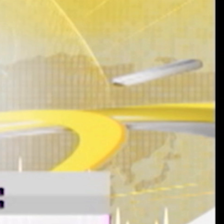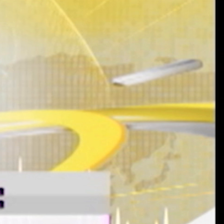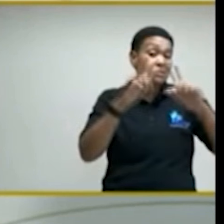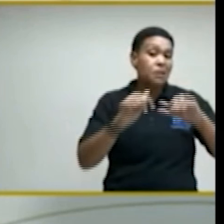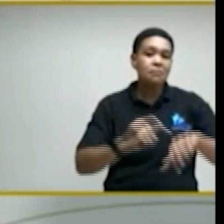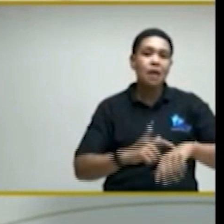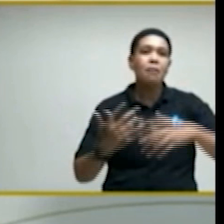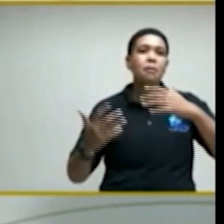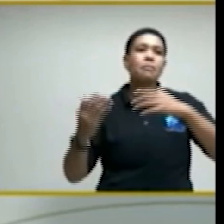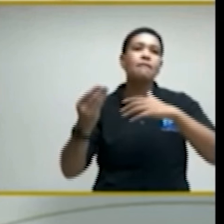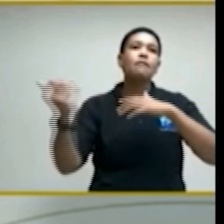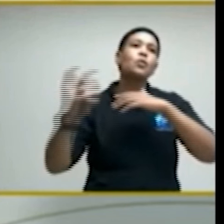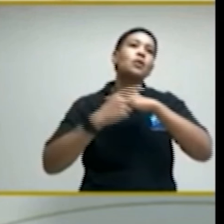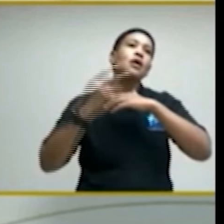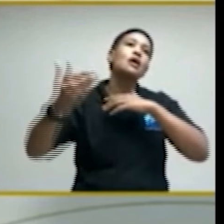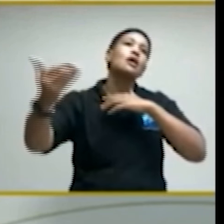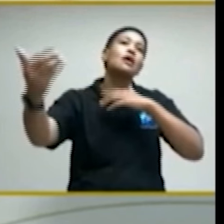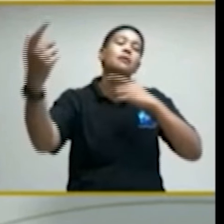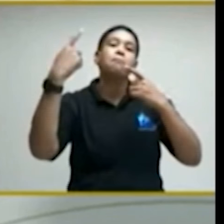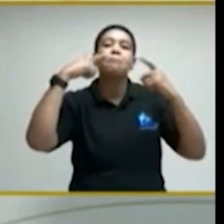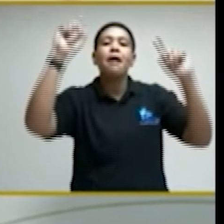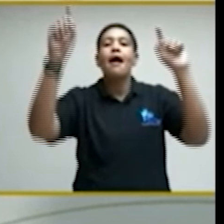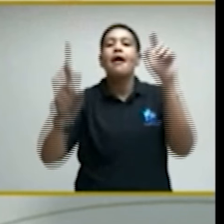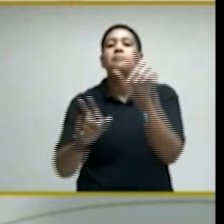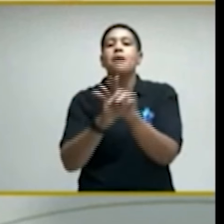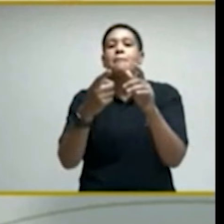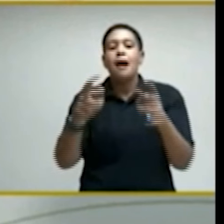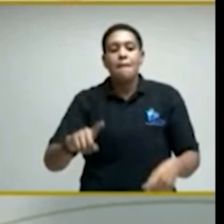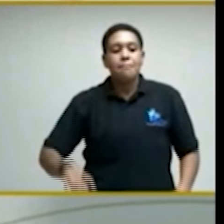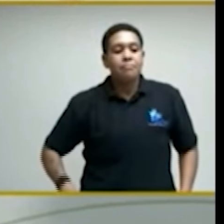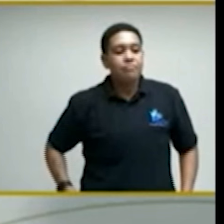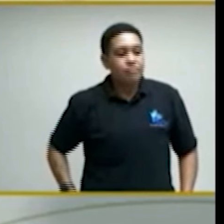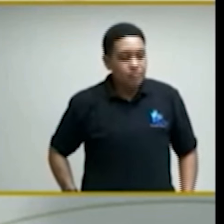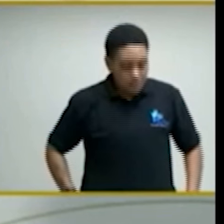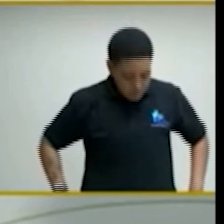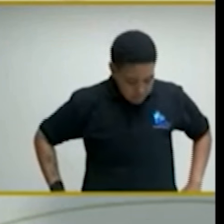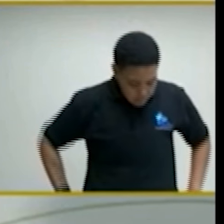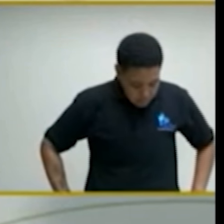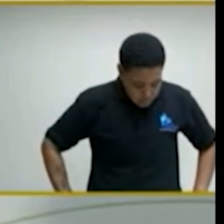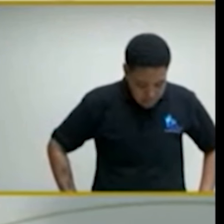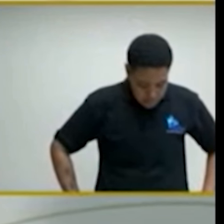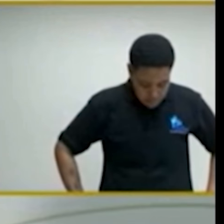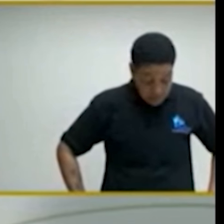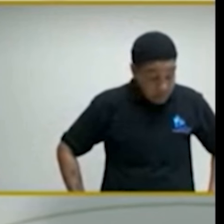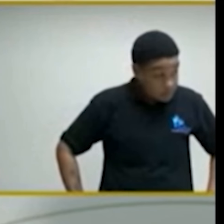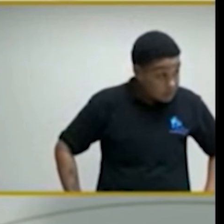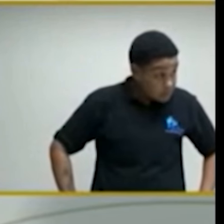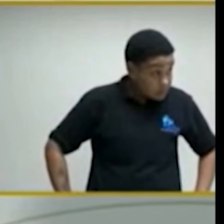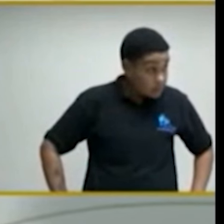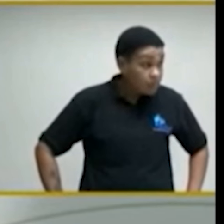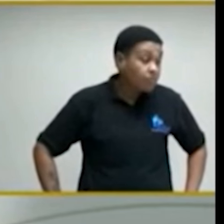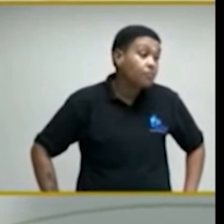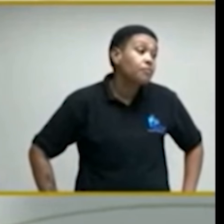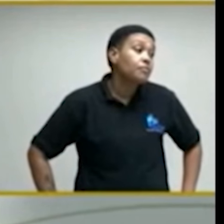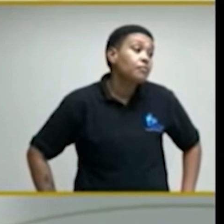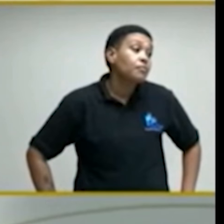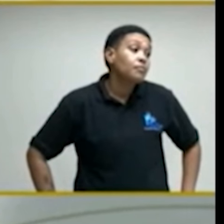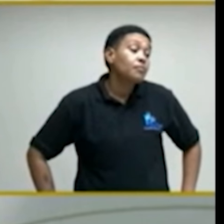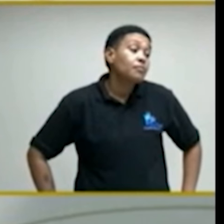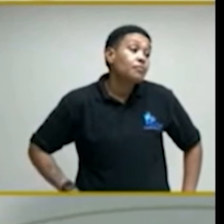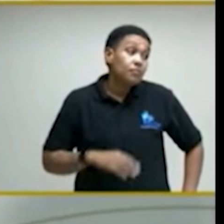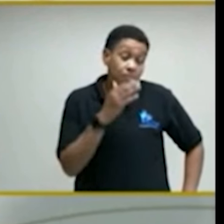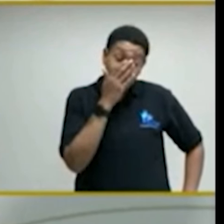accordingly. When asked if there's also a backlog of COVID-19 test results, Dr. Bisesa McKenzie gave this response. I